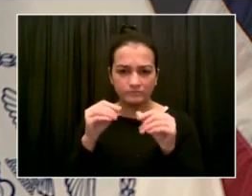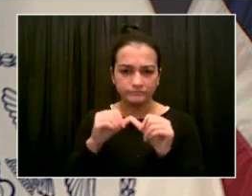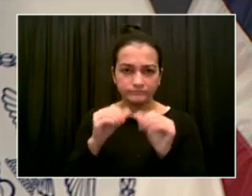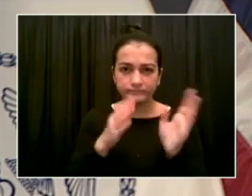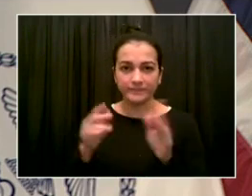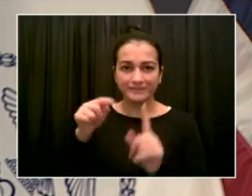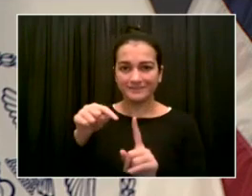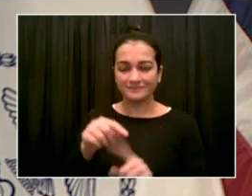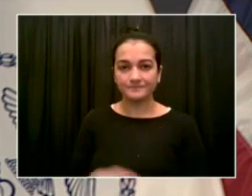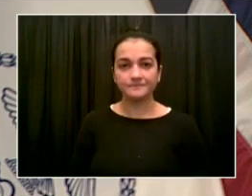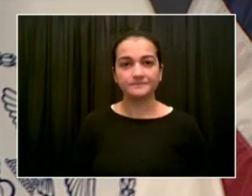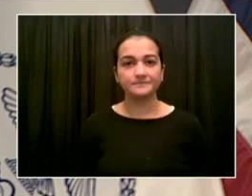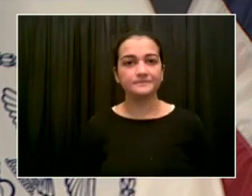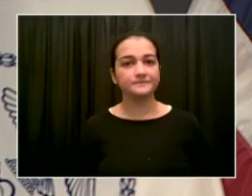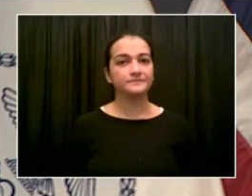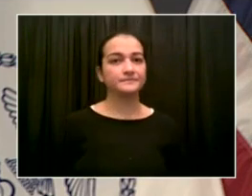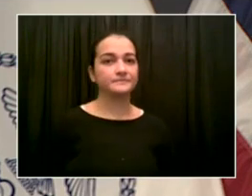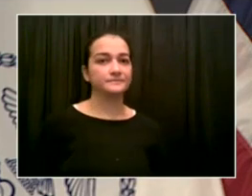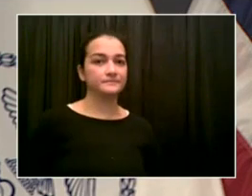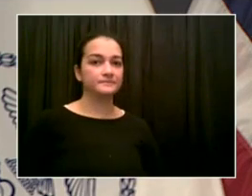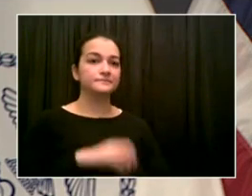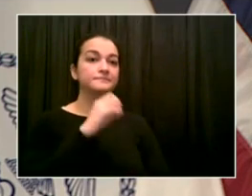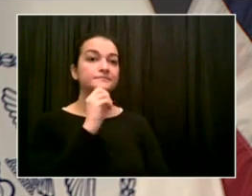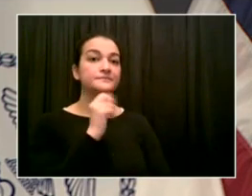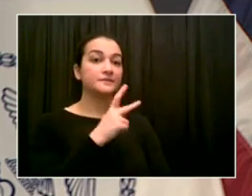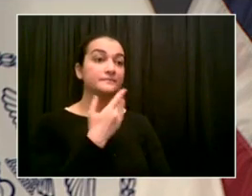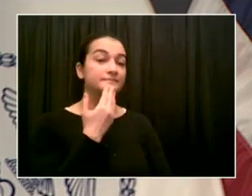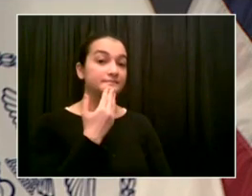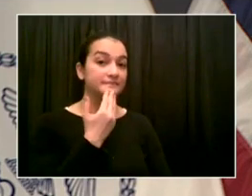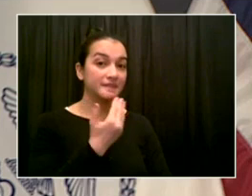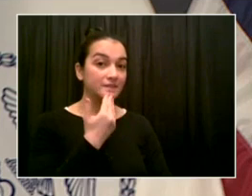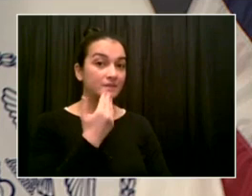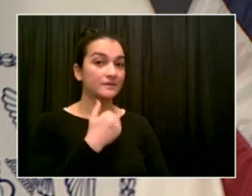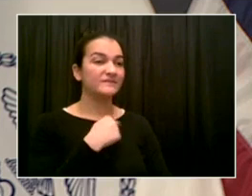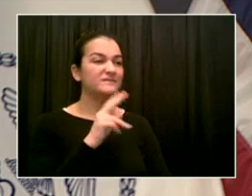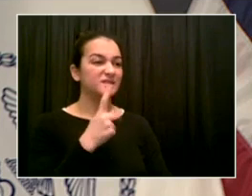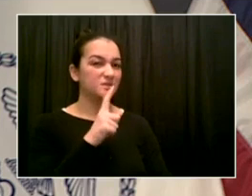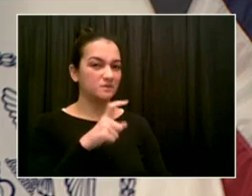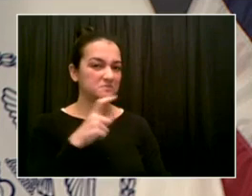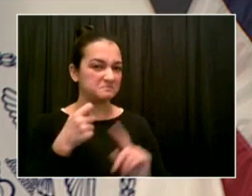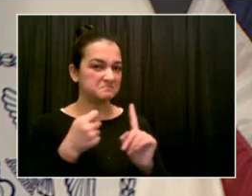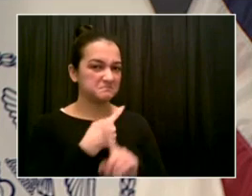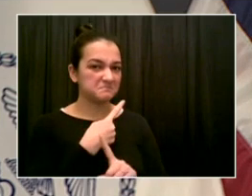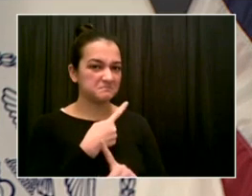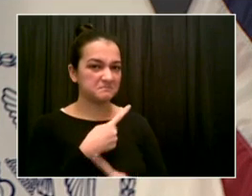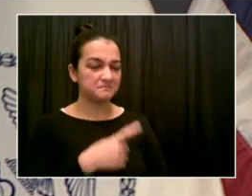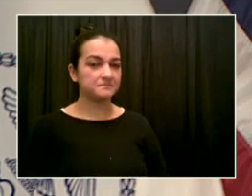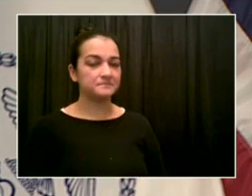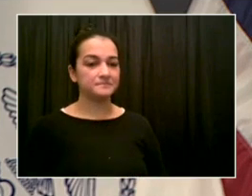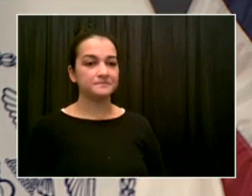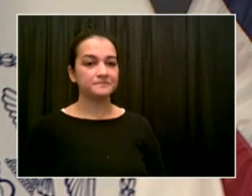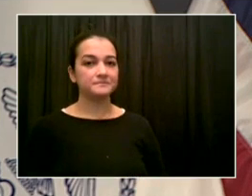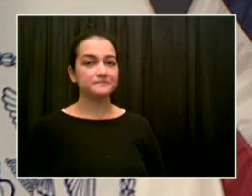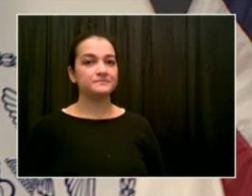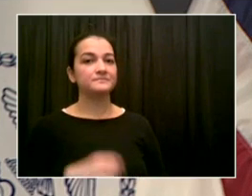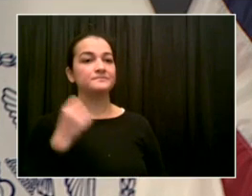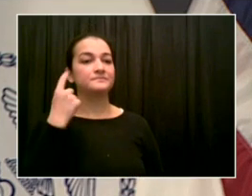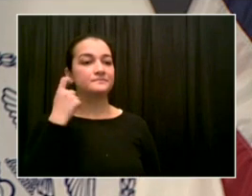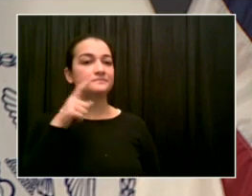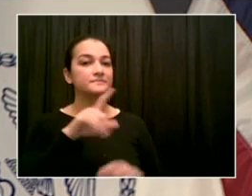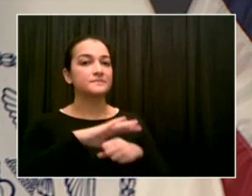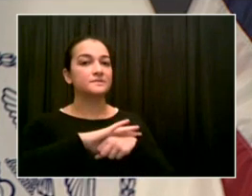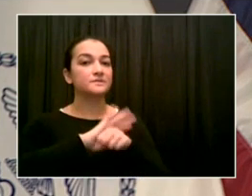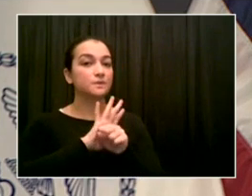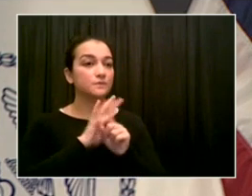Okay, two-term mayors, have experience of a pandemic, and not like a month after you